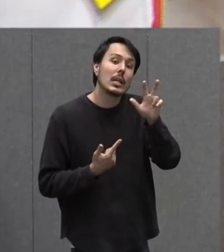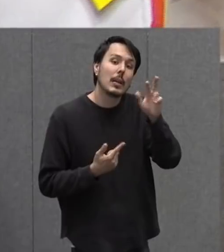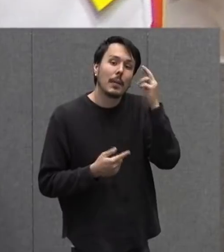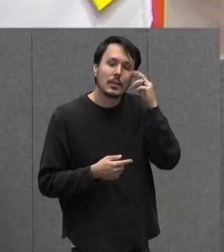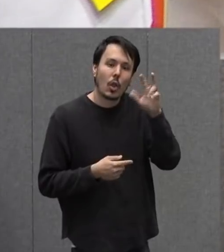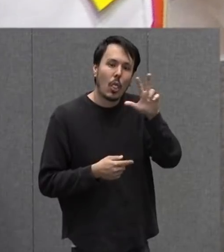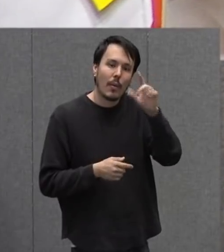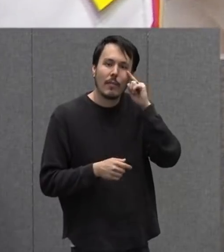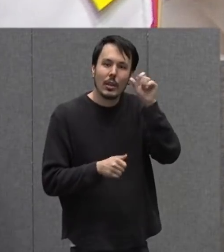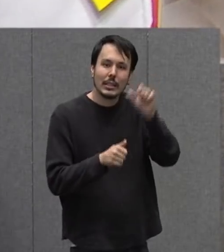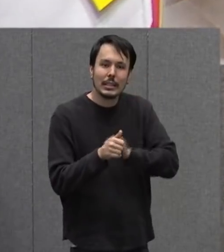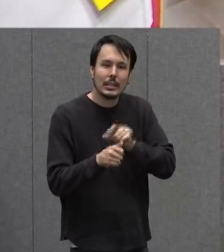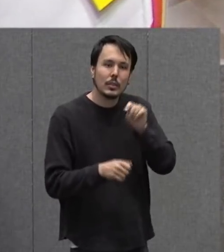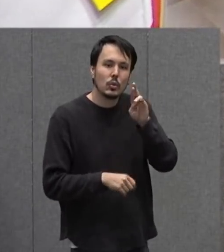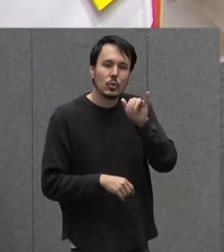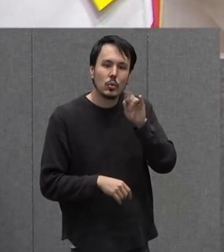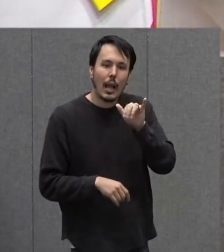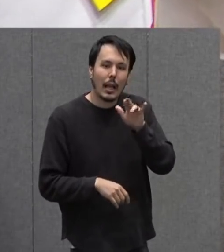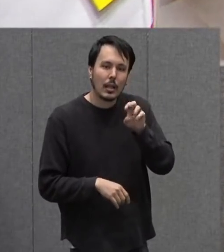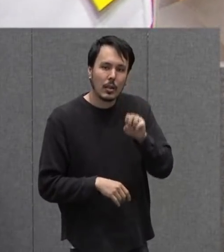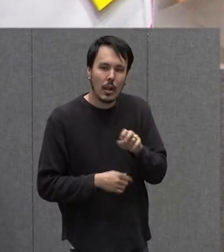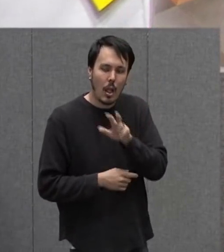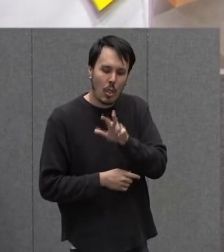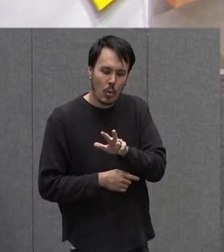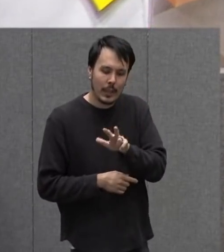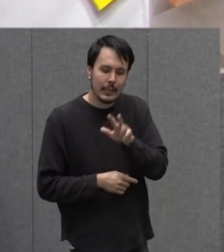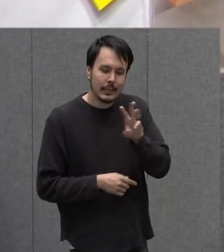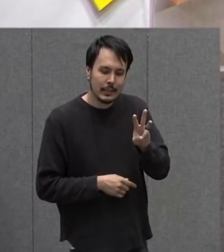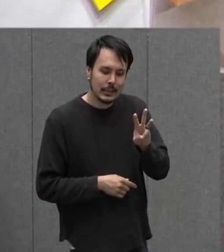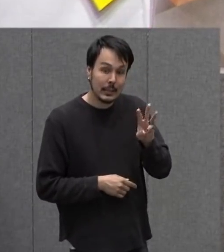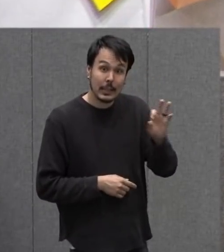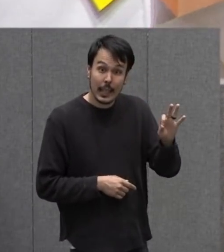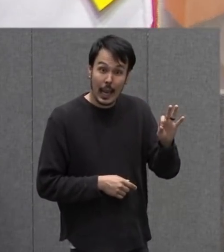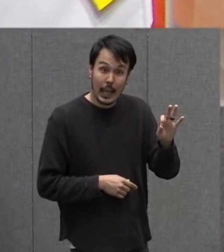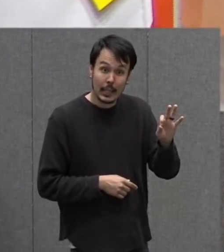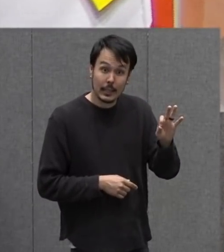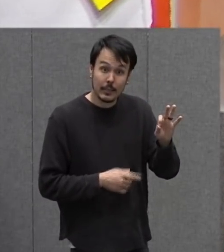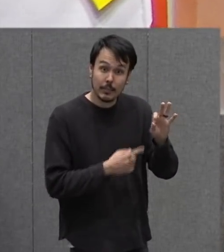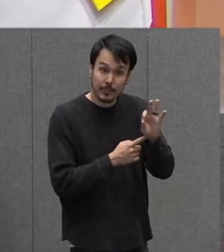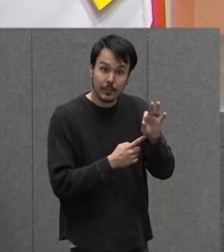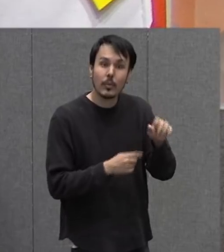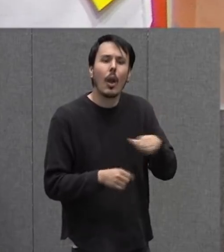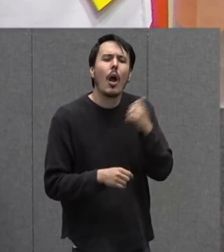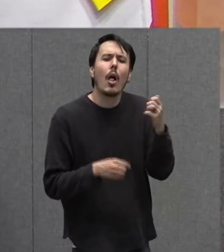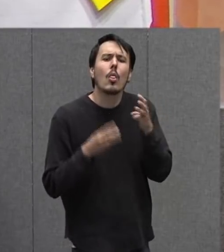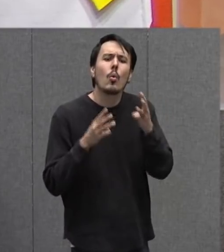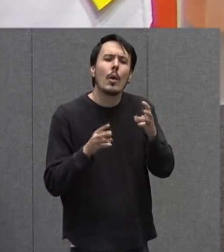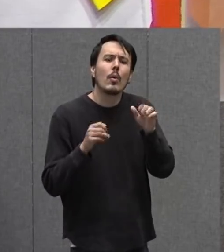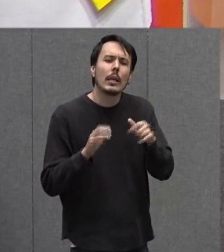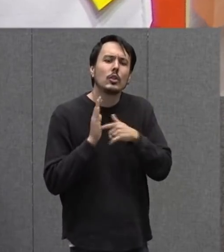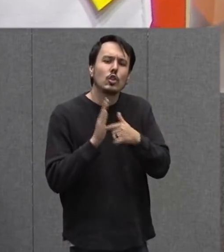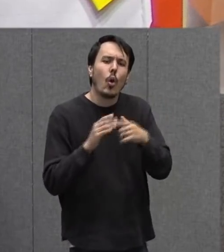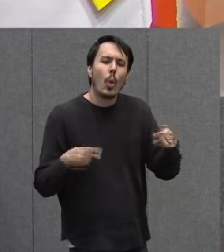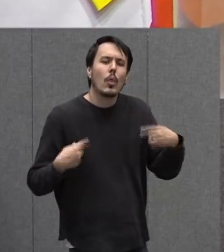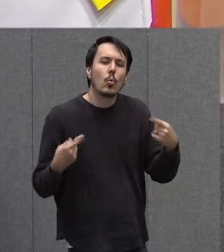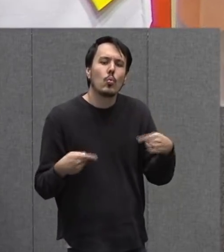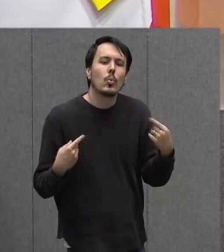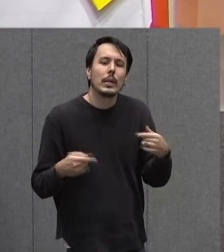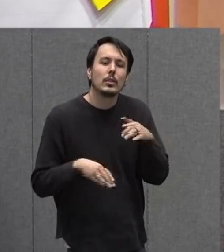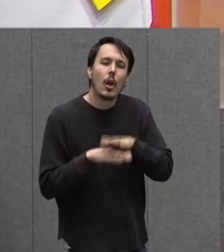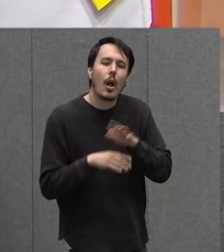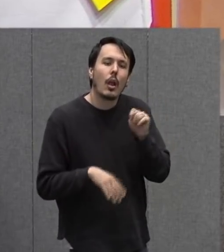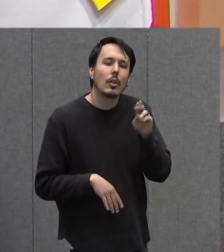tricycle. 3, 6, 9. Another way that we can show the wheels that are on the